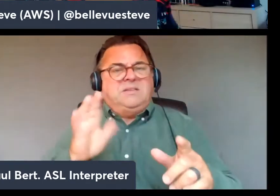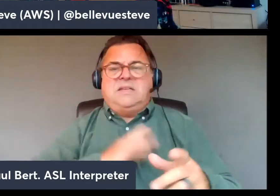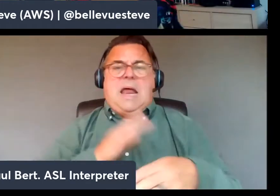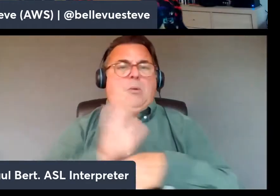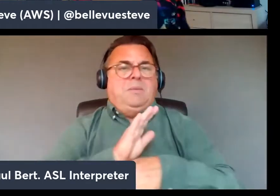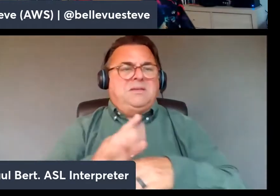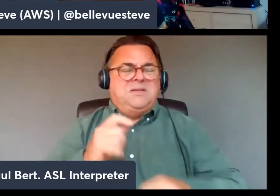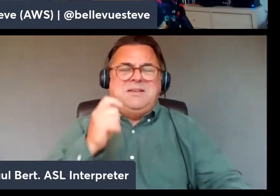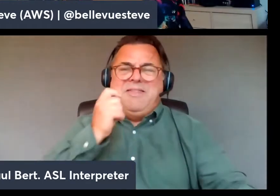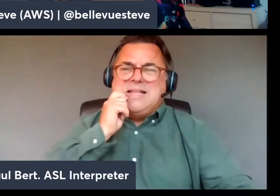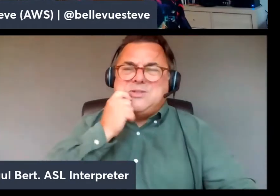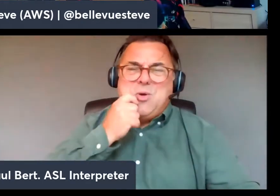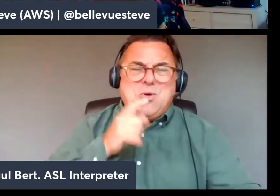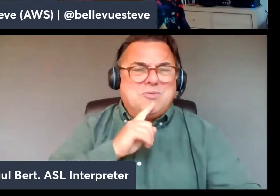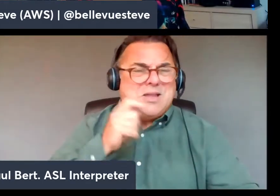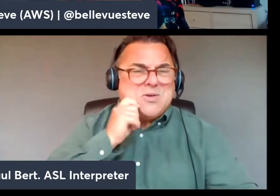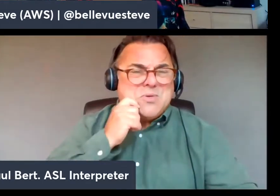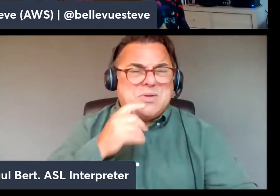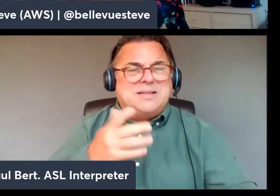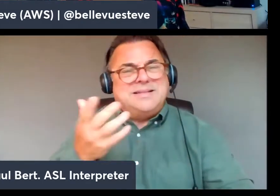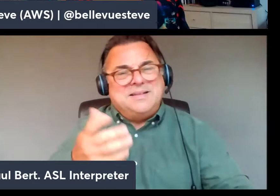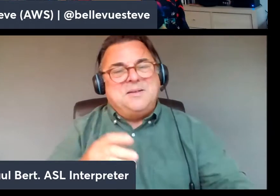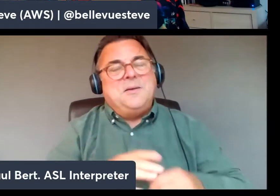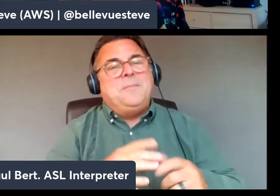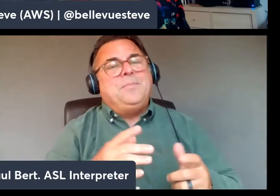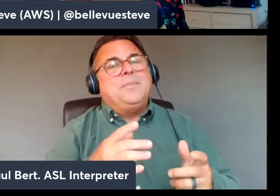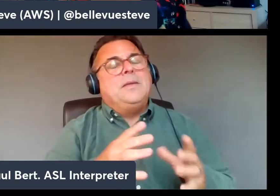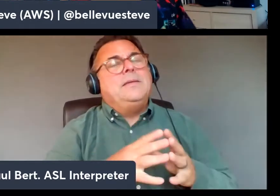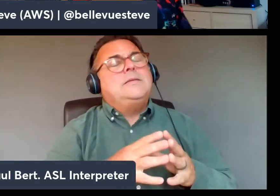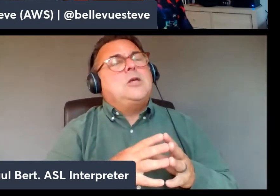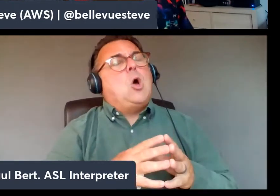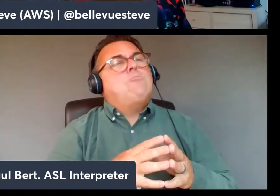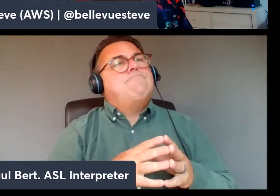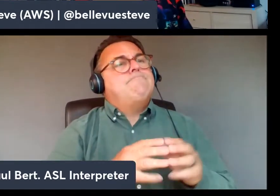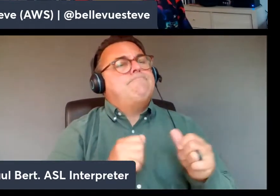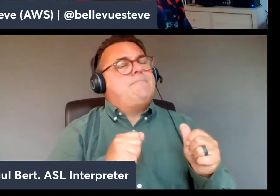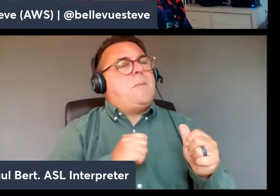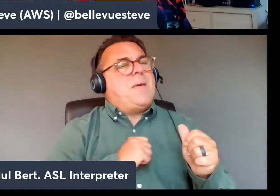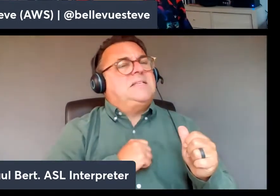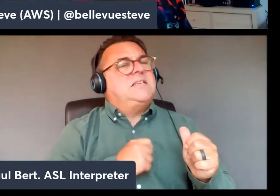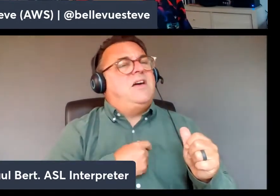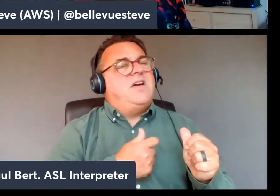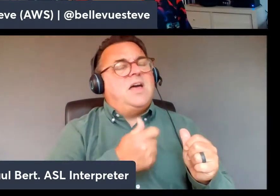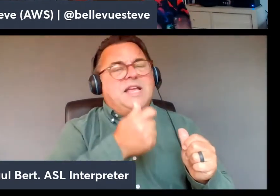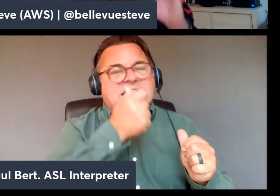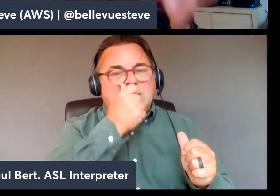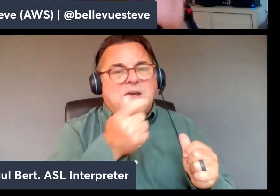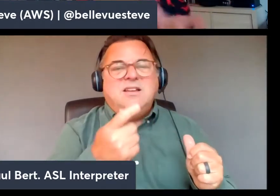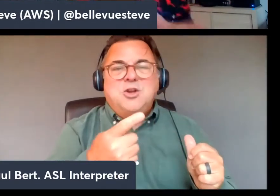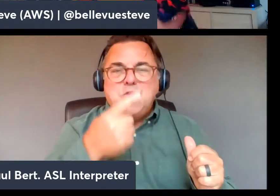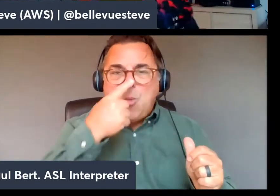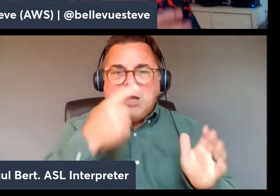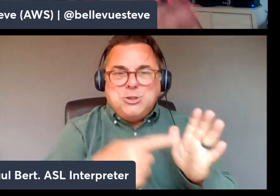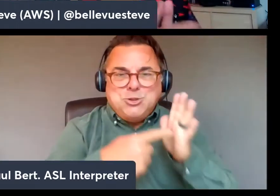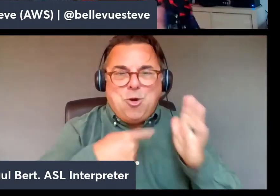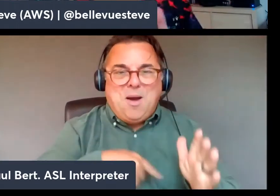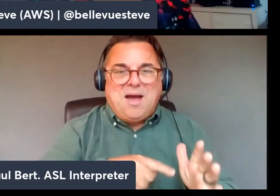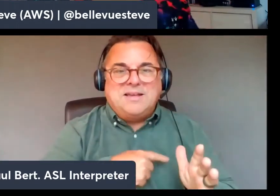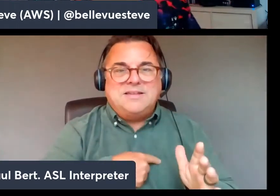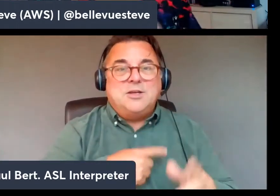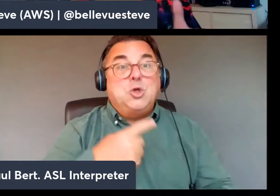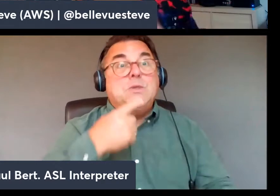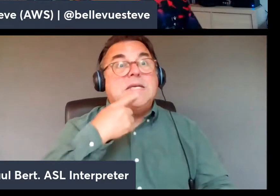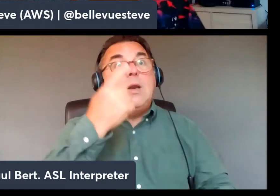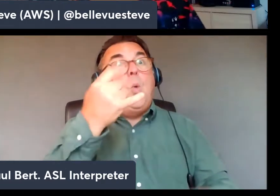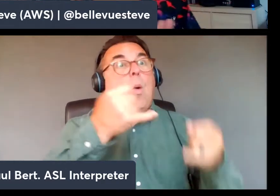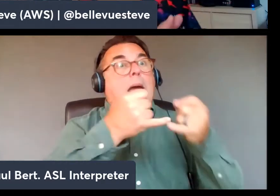Cool. So I don't know about you, but I'm kind of getting interested to see this. You had me at the one line of